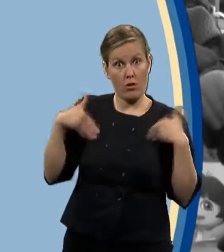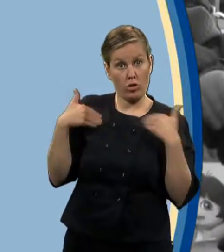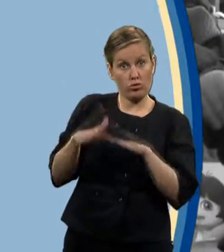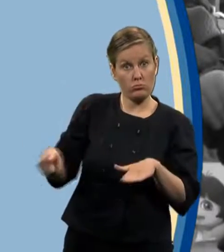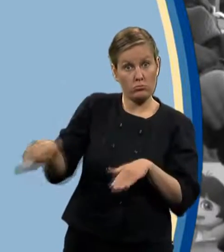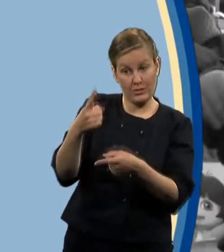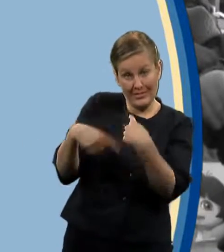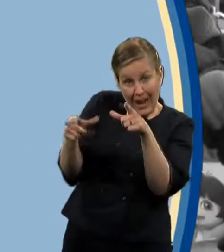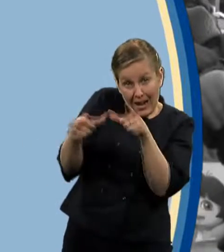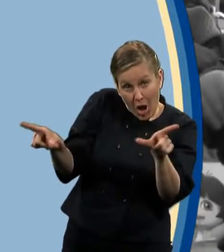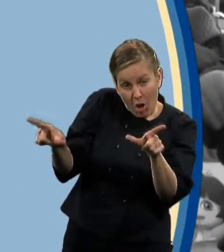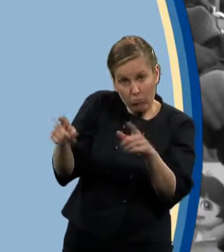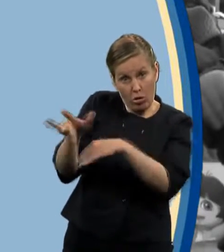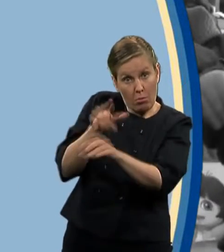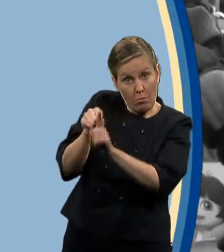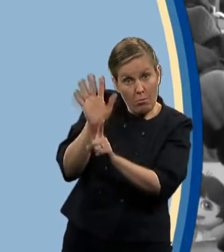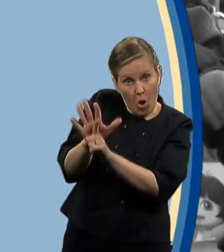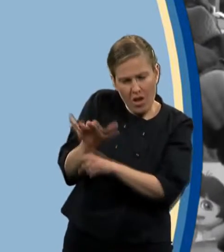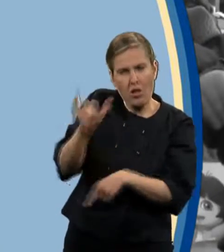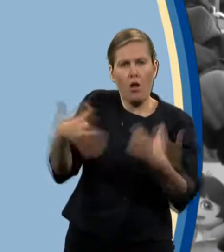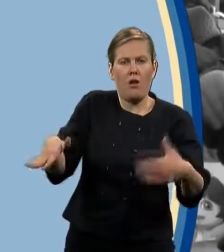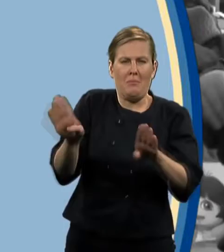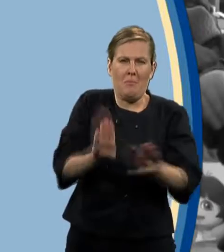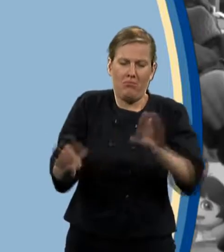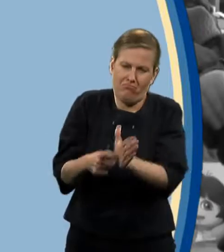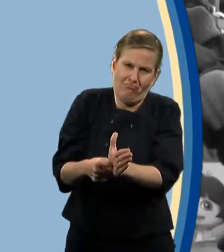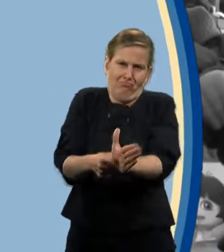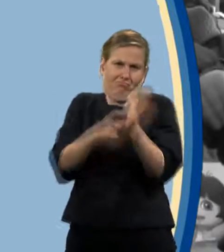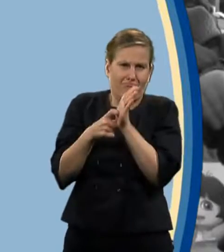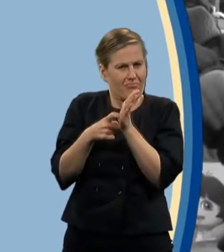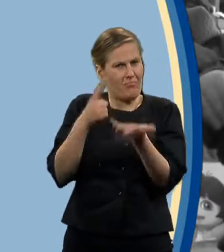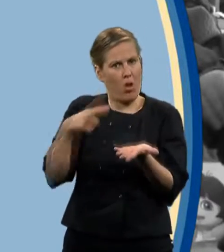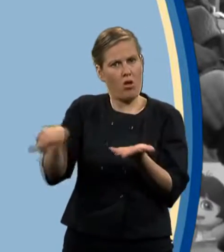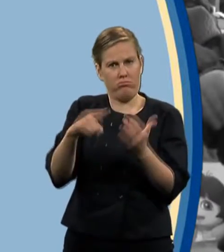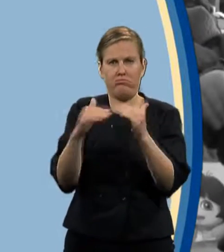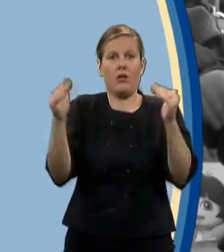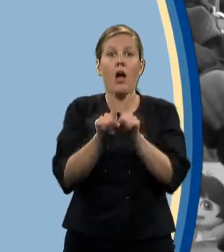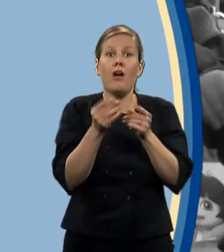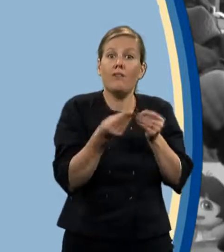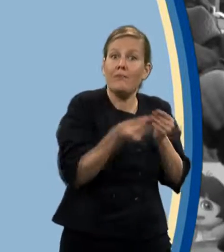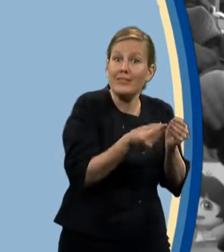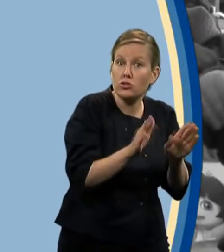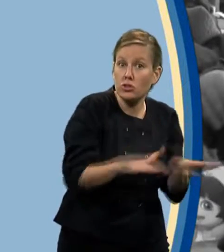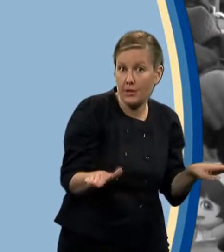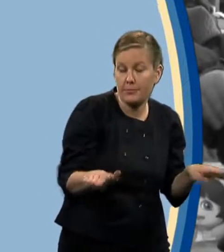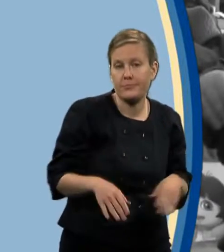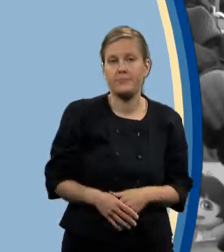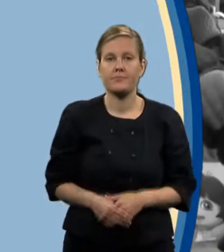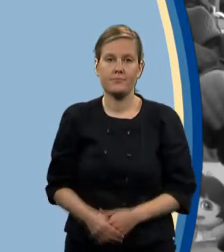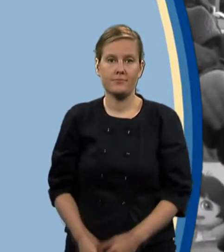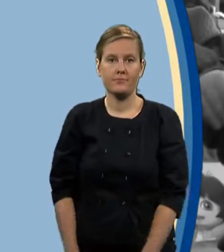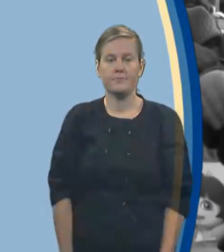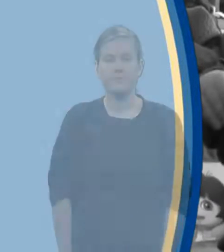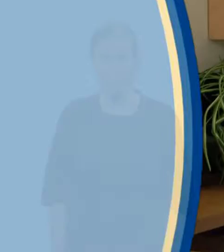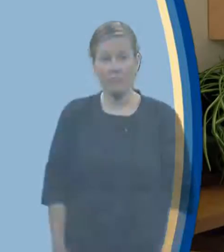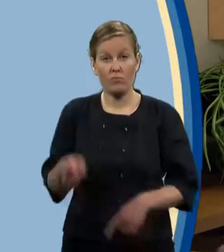sign language in early life is a biological imperative on par with the biological imperative of providing our children